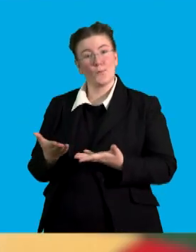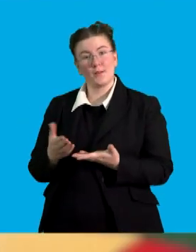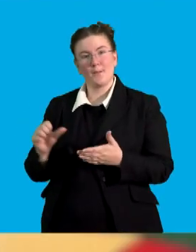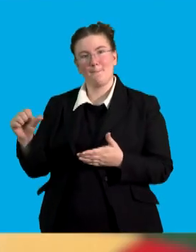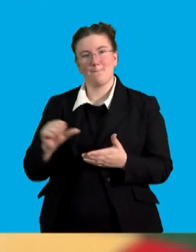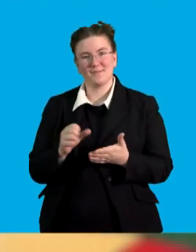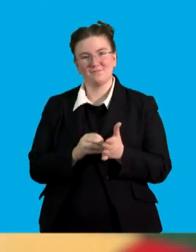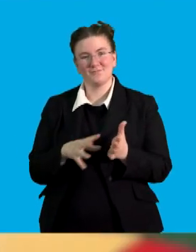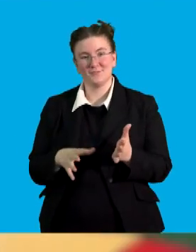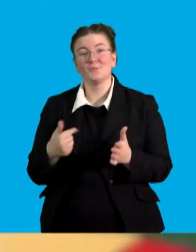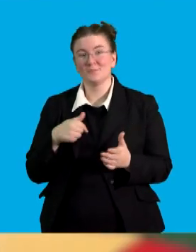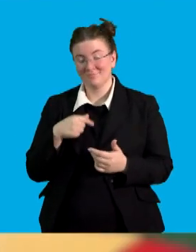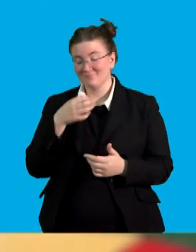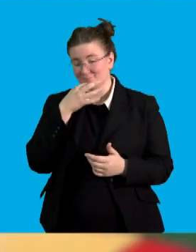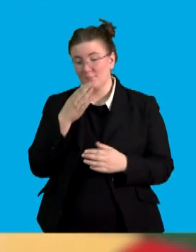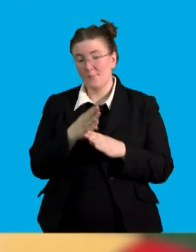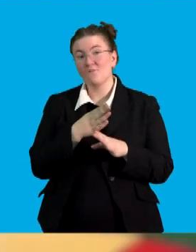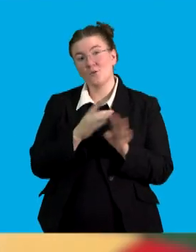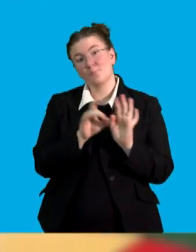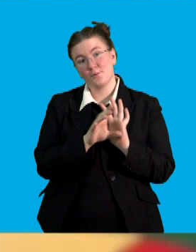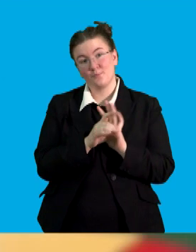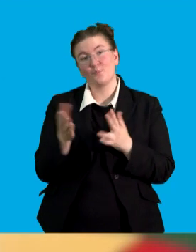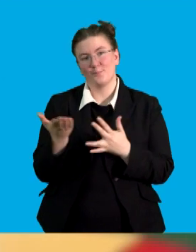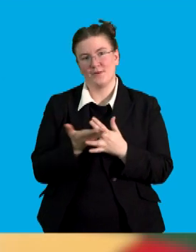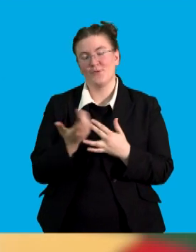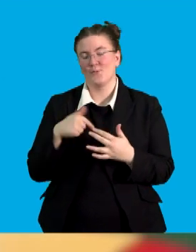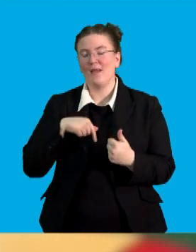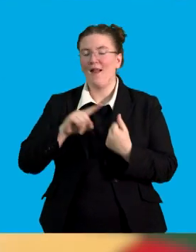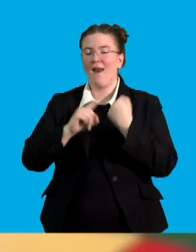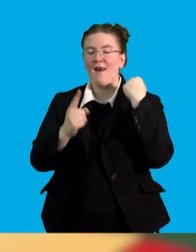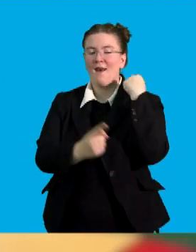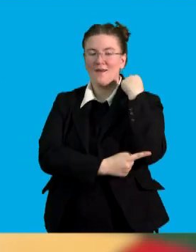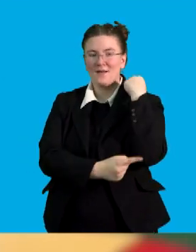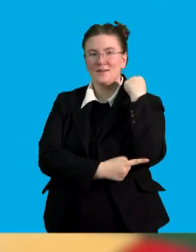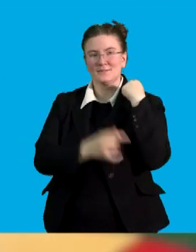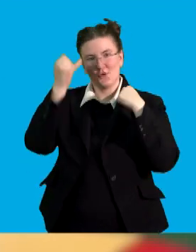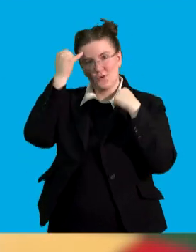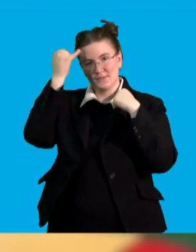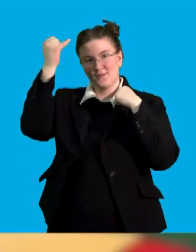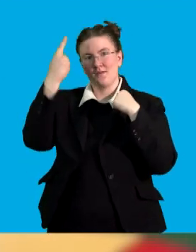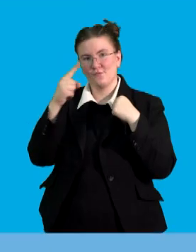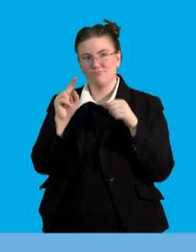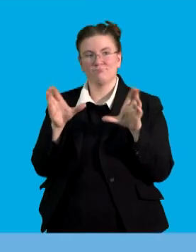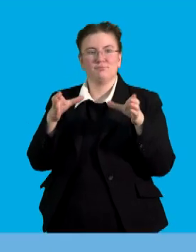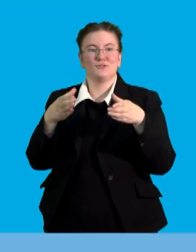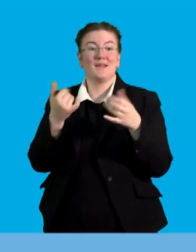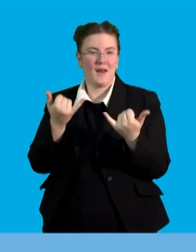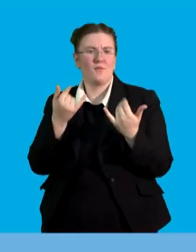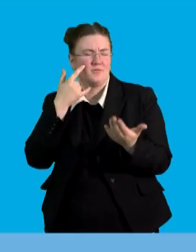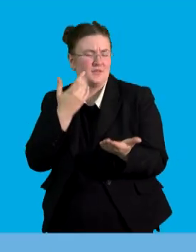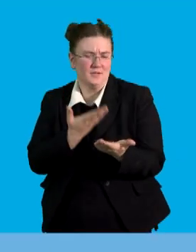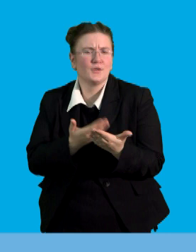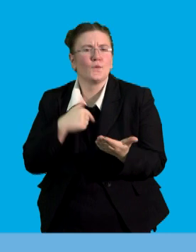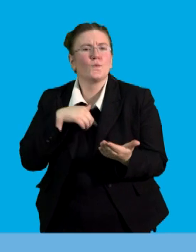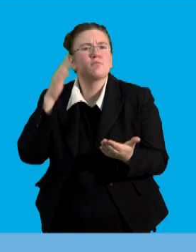Welcome back, learners. So as you have said before in Ed Break, we're going to go to our last concept for the lesson, which is now the evidence of a chemical reaction.